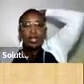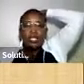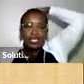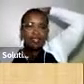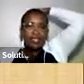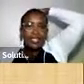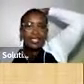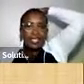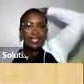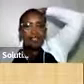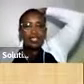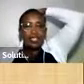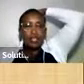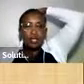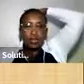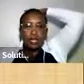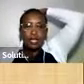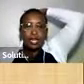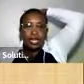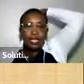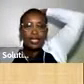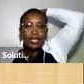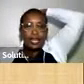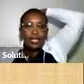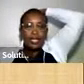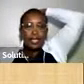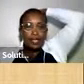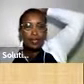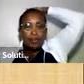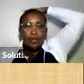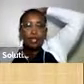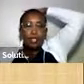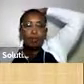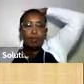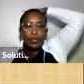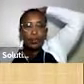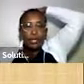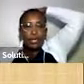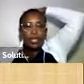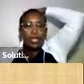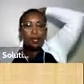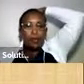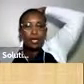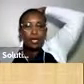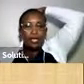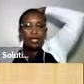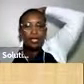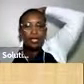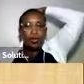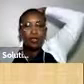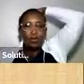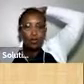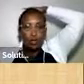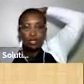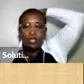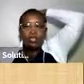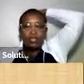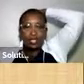solution services. Services also has an end at the end. So there's pathway and then double S and then